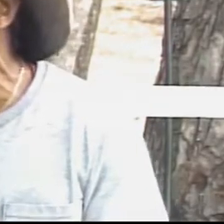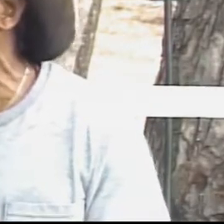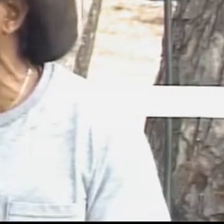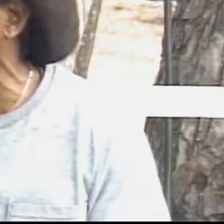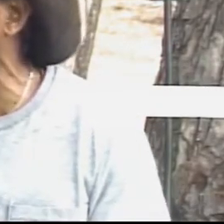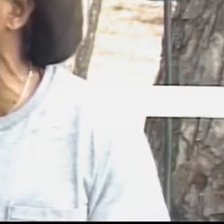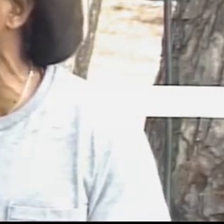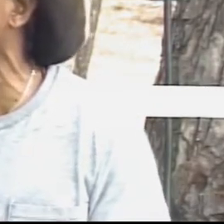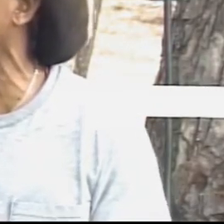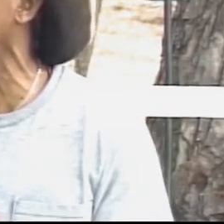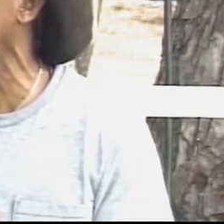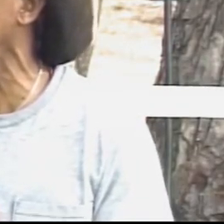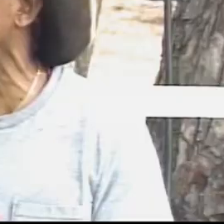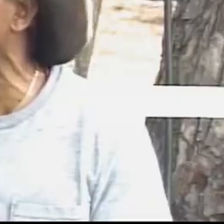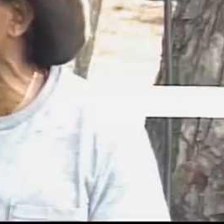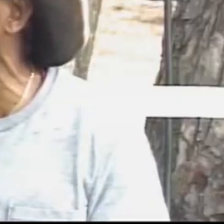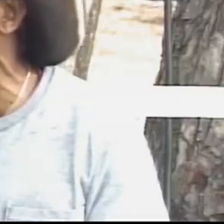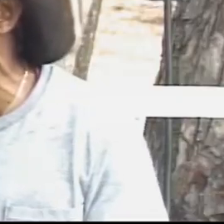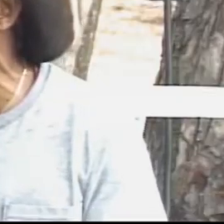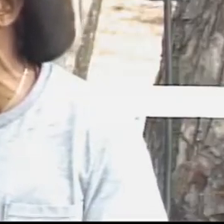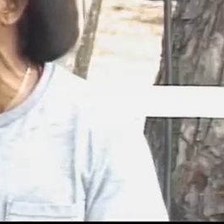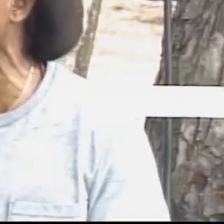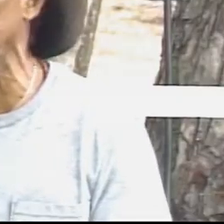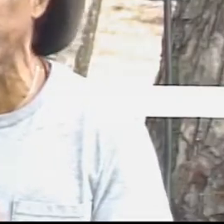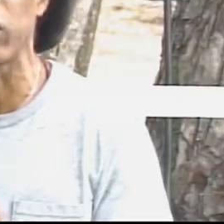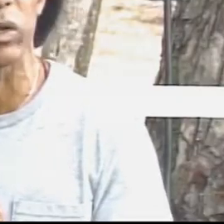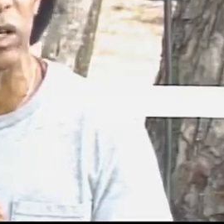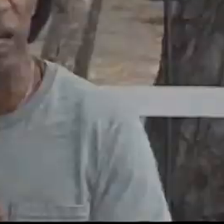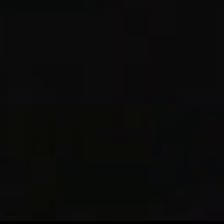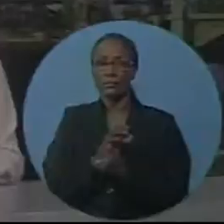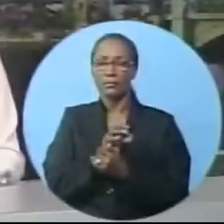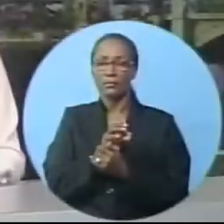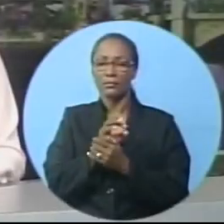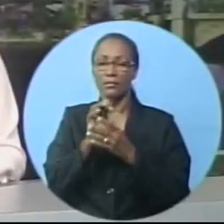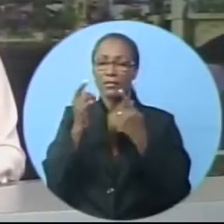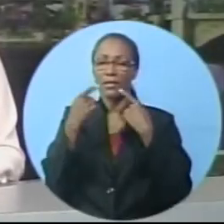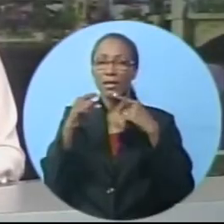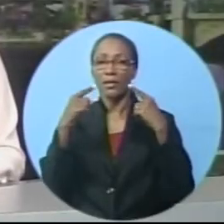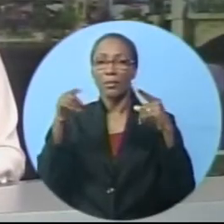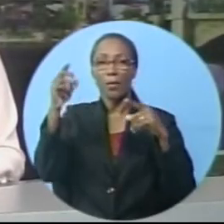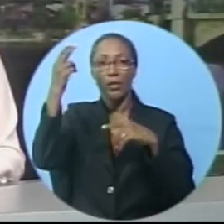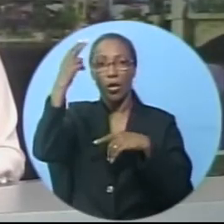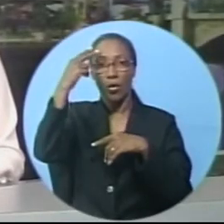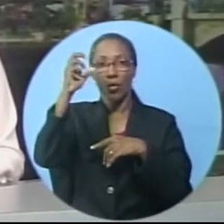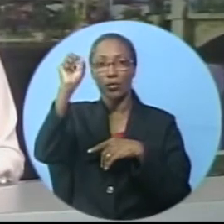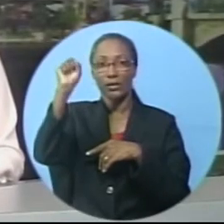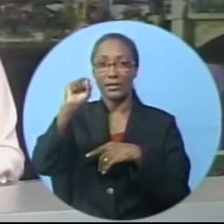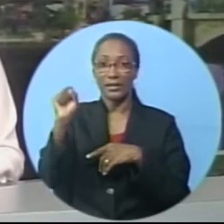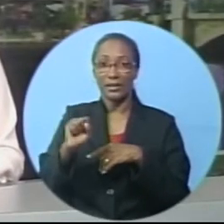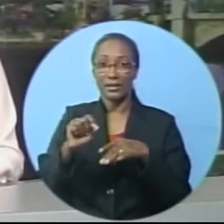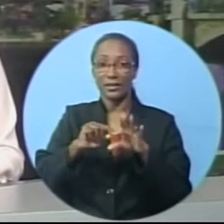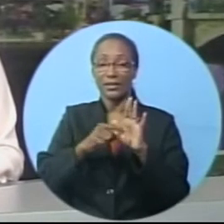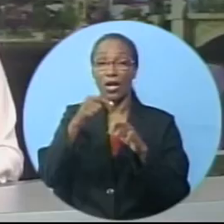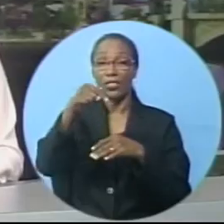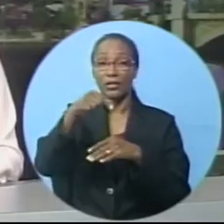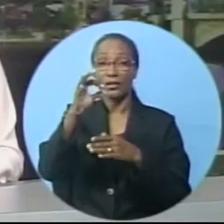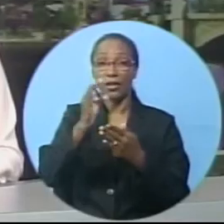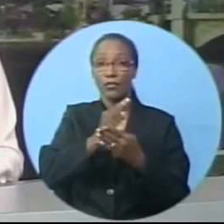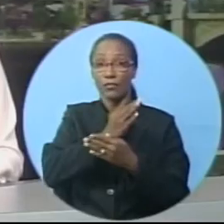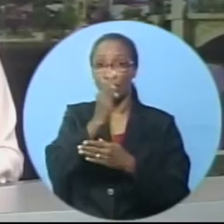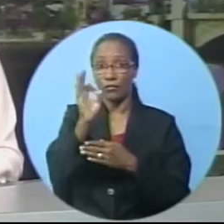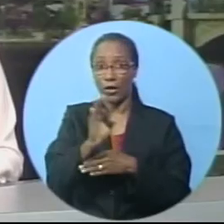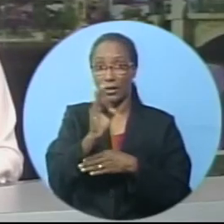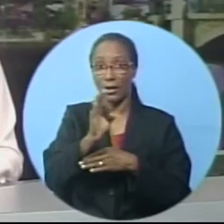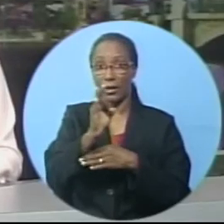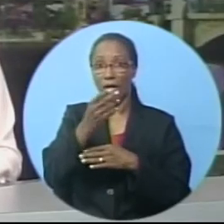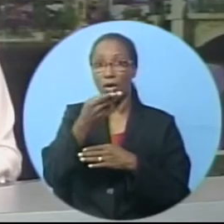artists to perform and make a living to some extent. The popular Holders season starts this Friday at the